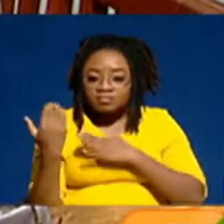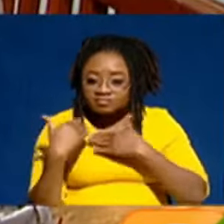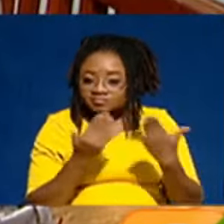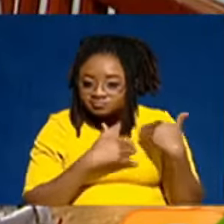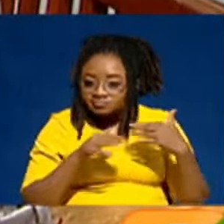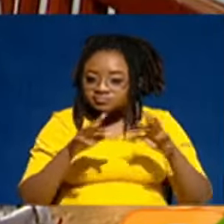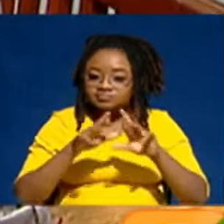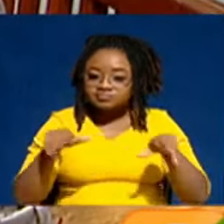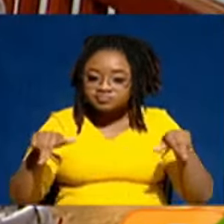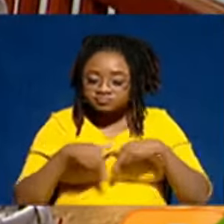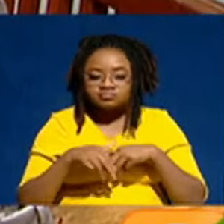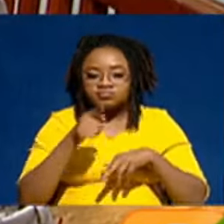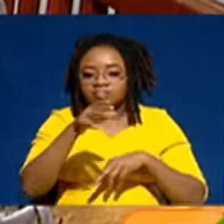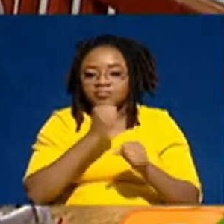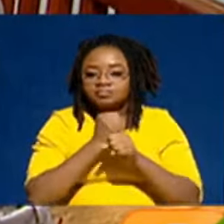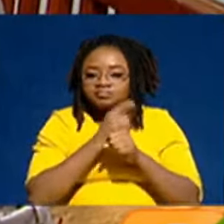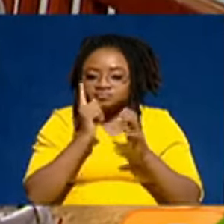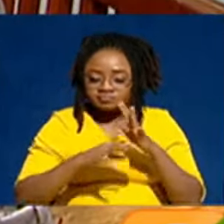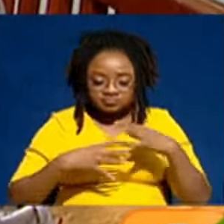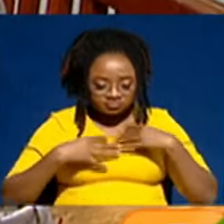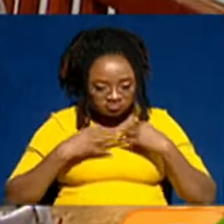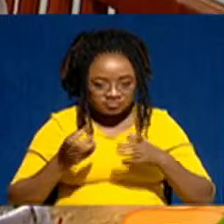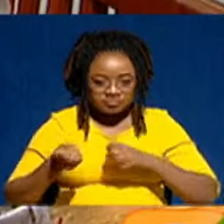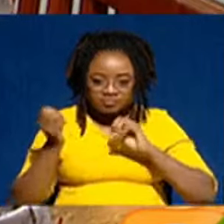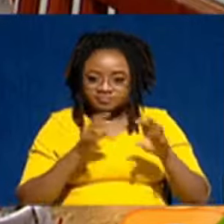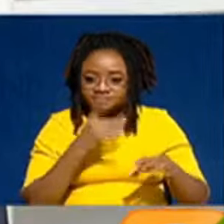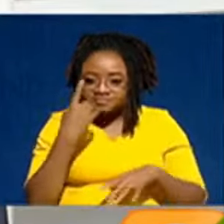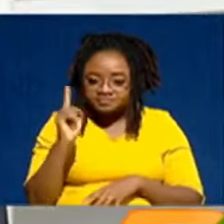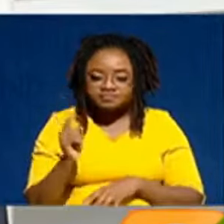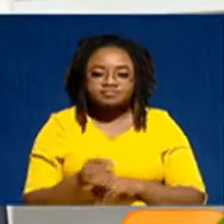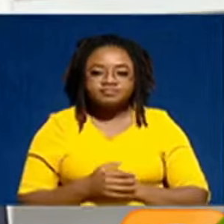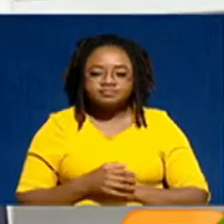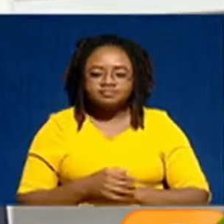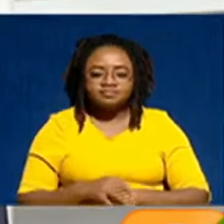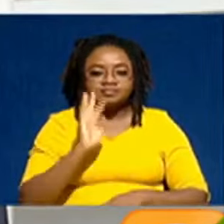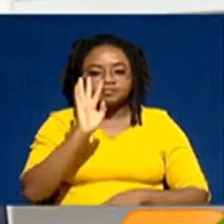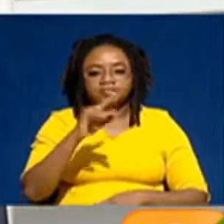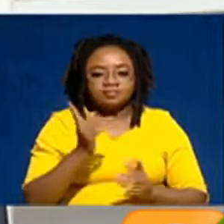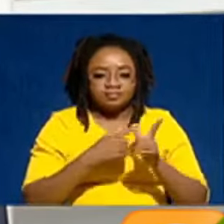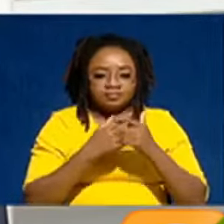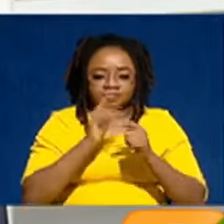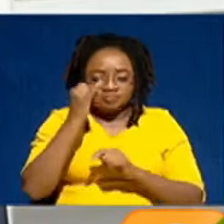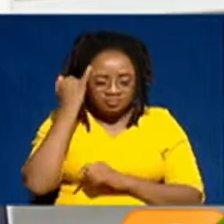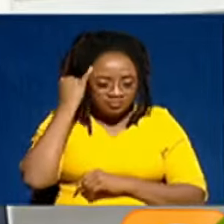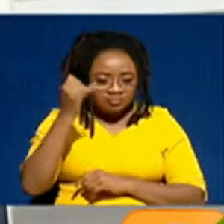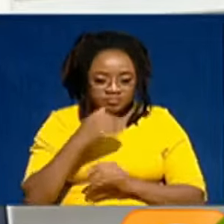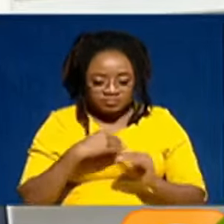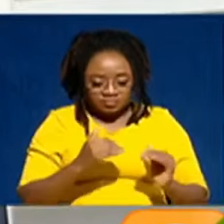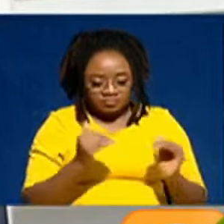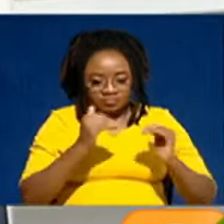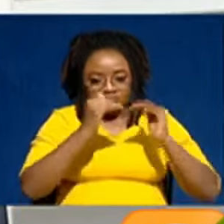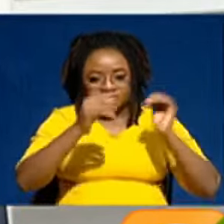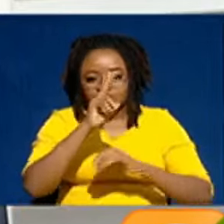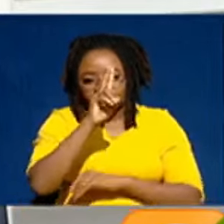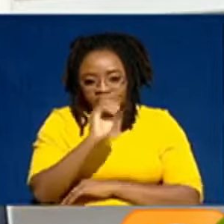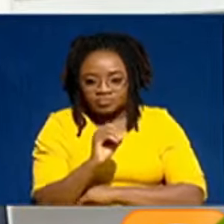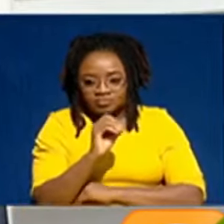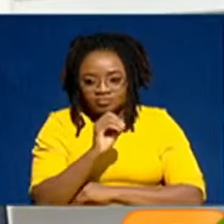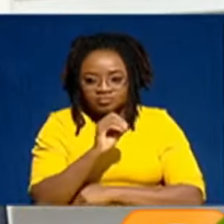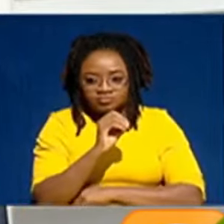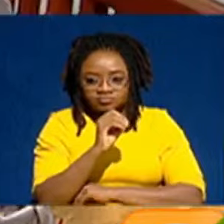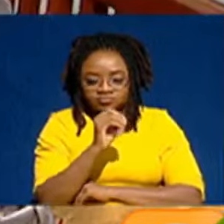And imagine you're on the 20th floor, 30th floor, and the power goes out. Yeah. Or in the lift. Yes. The lift, yeah. No